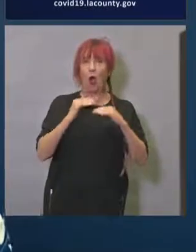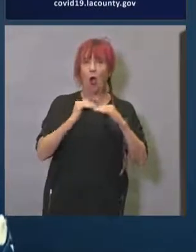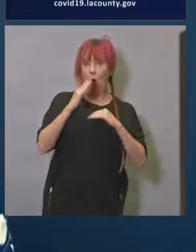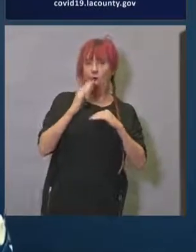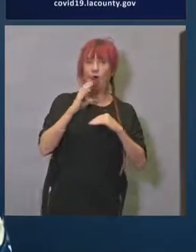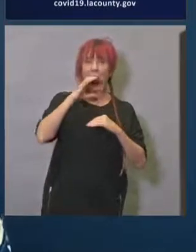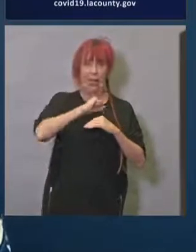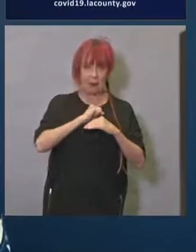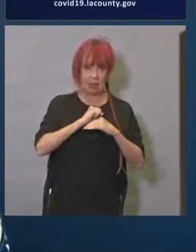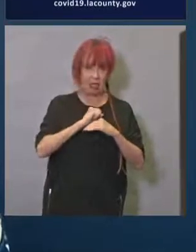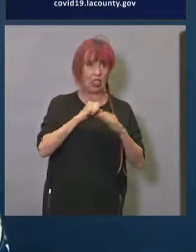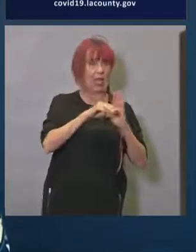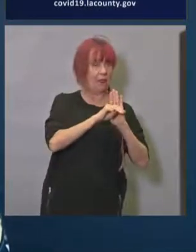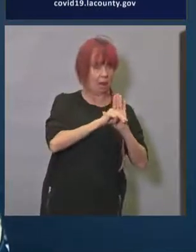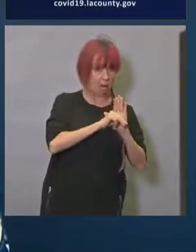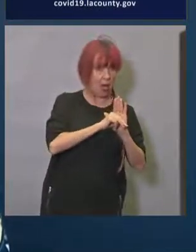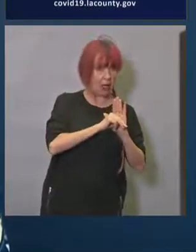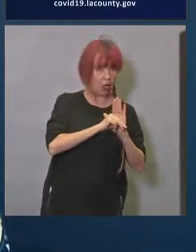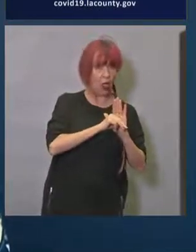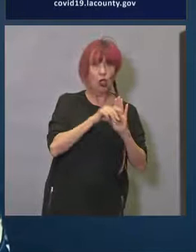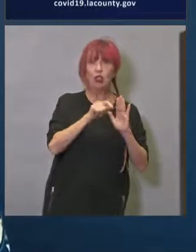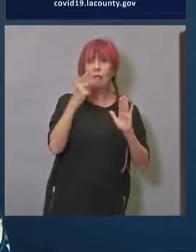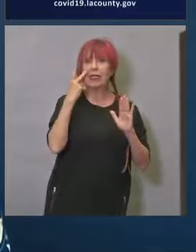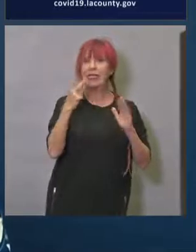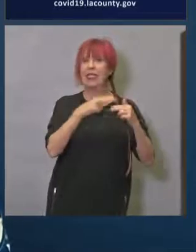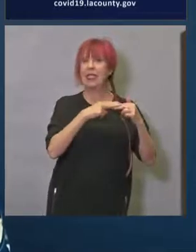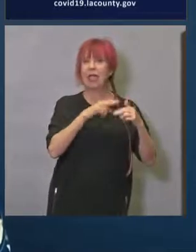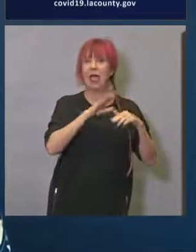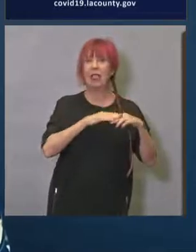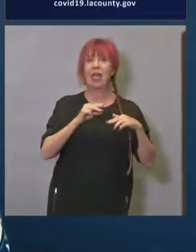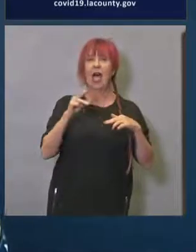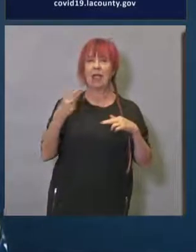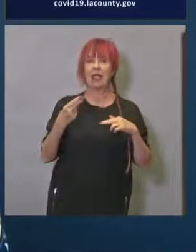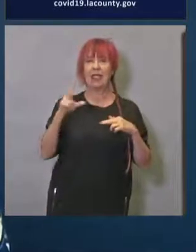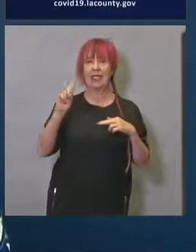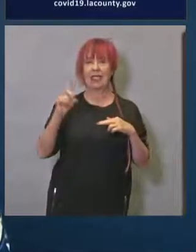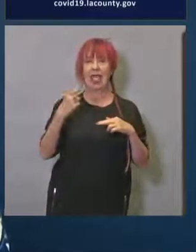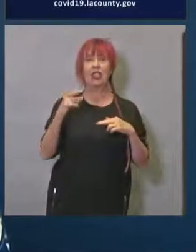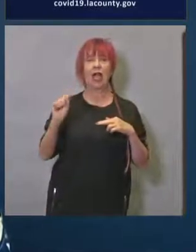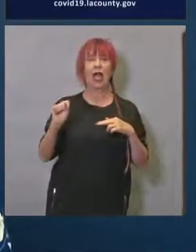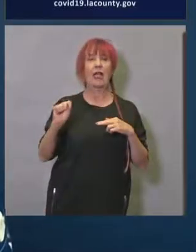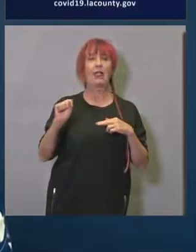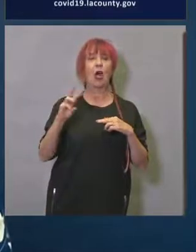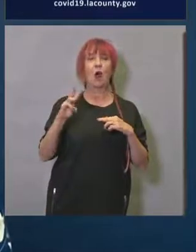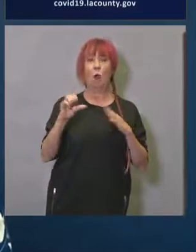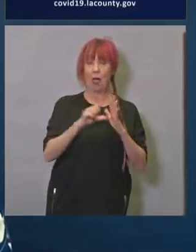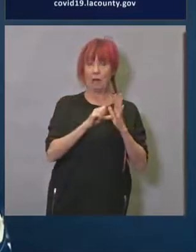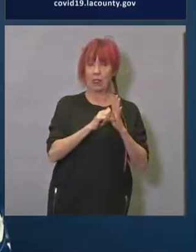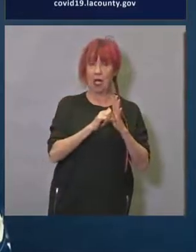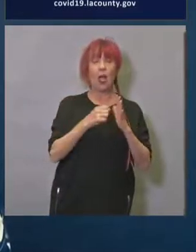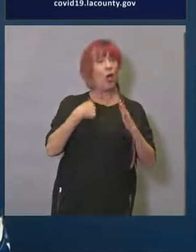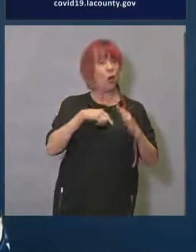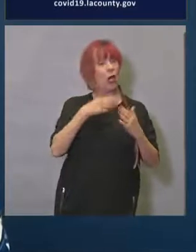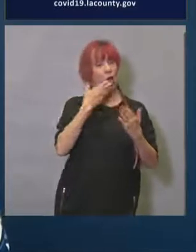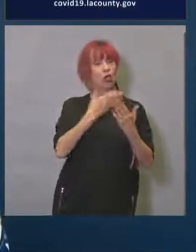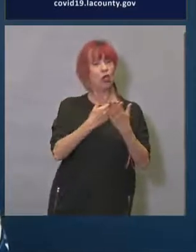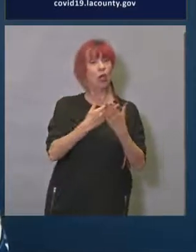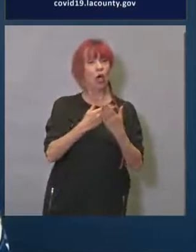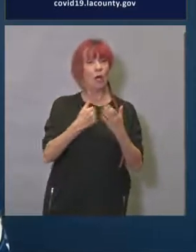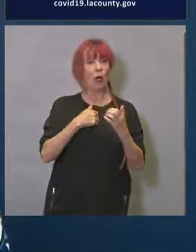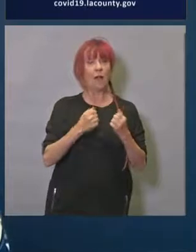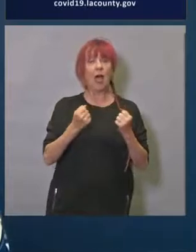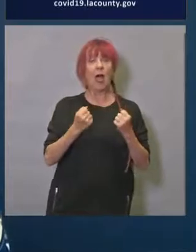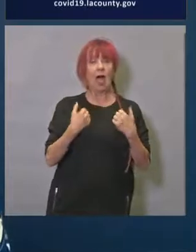in the modeling slides that you can access on the DHS website, we're in a good position here in the county with hospital beds projected as